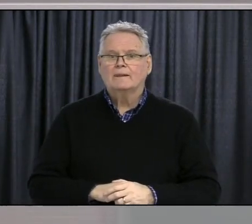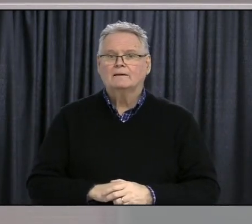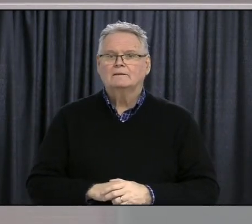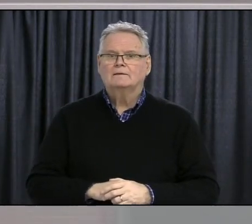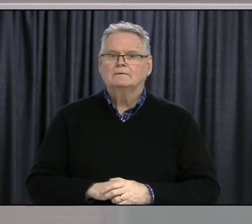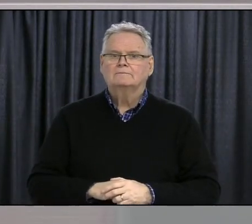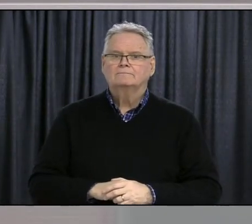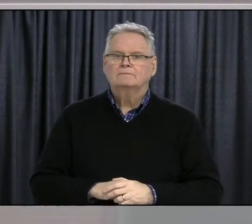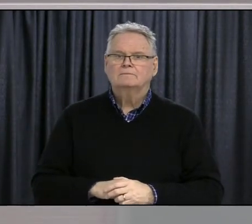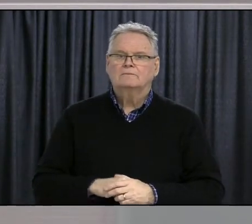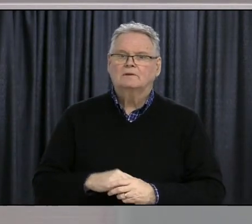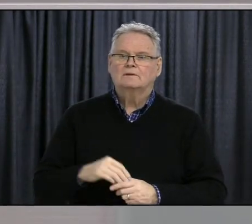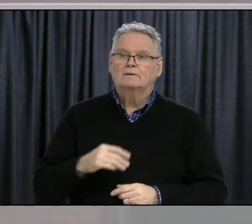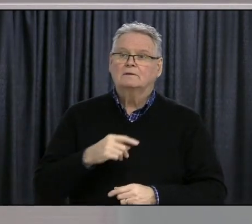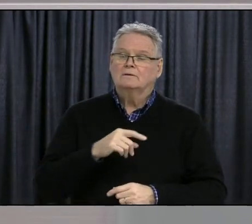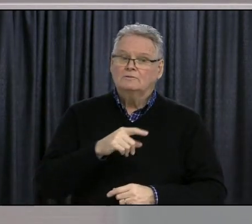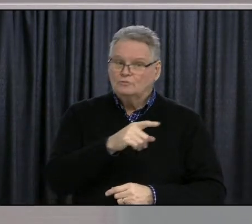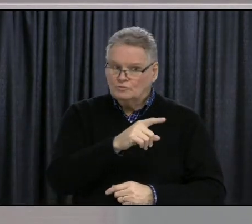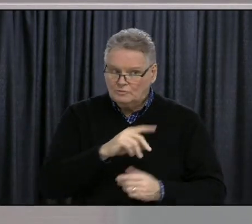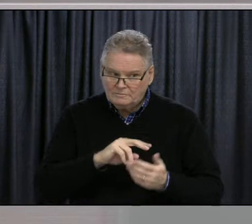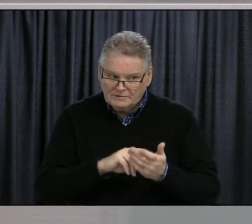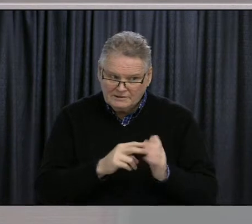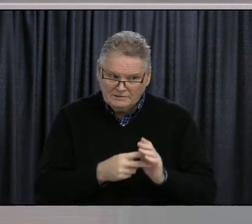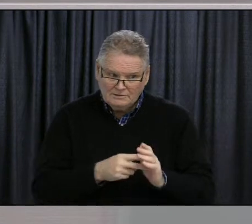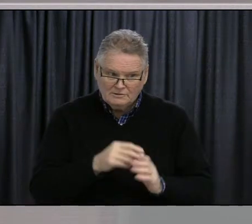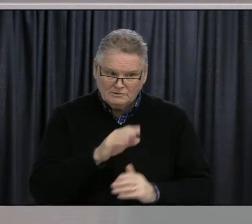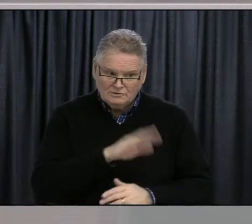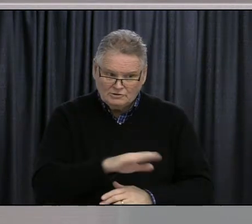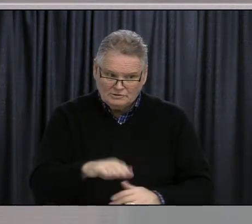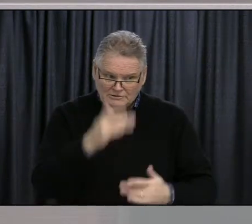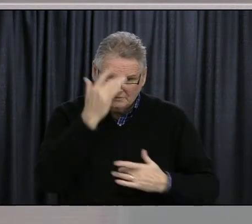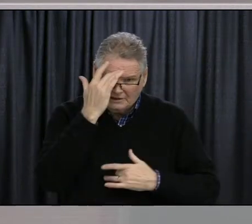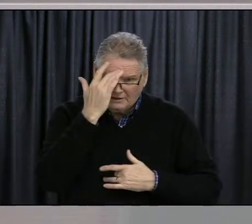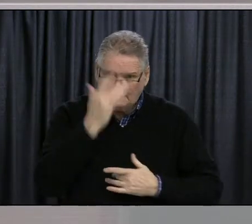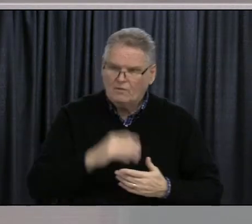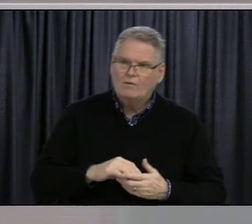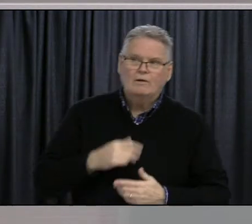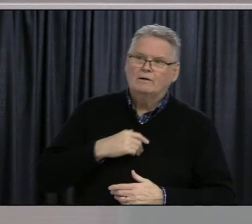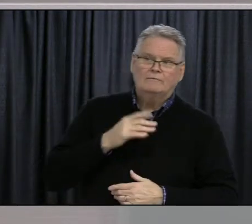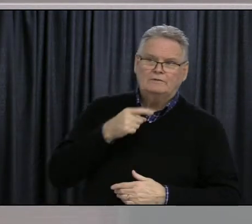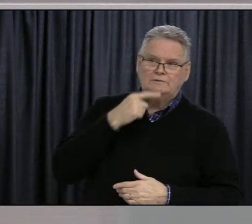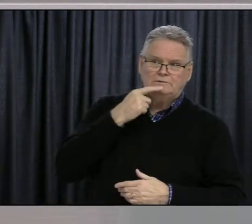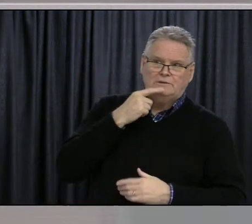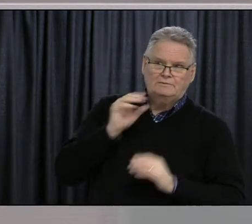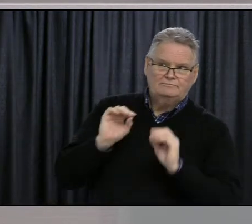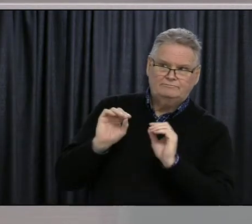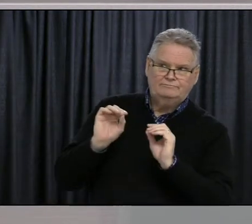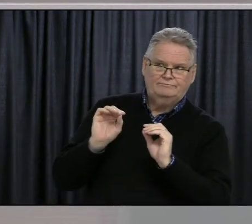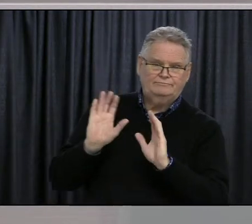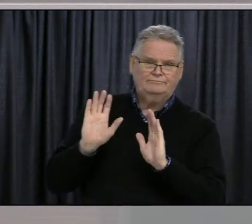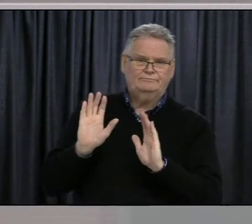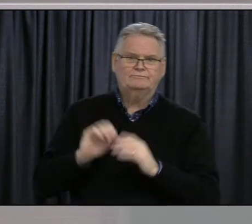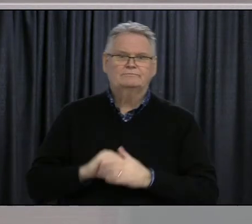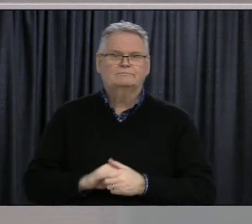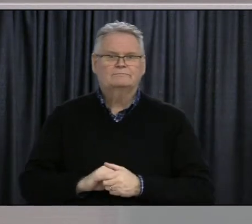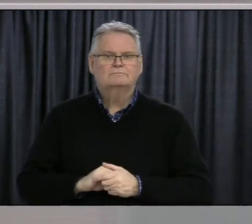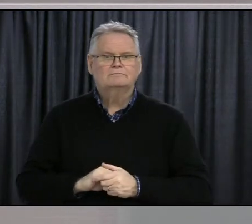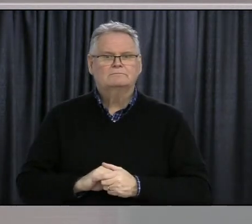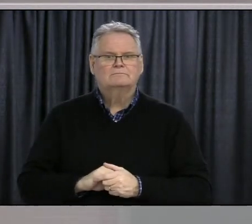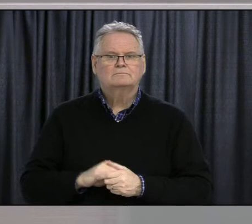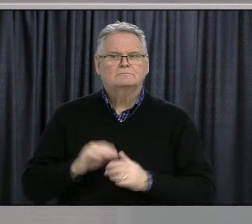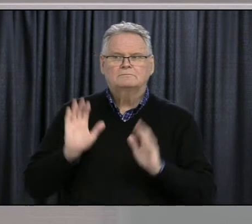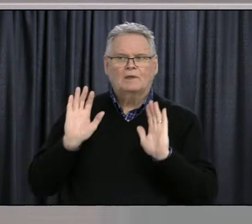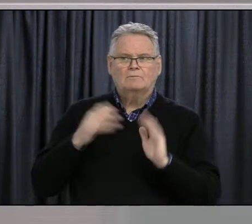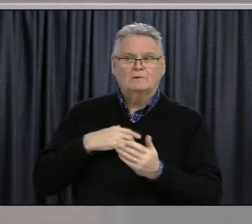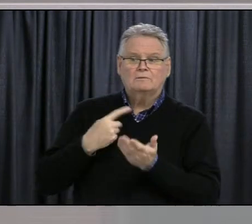say a child was one of the cases. I just said there was a suspect case associated with the daycare. Okay. Thank you. Our